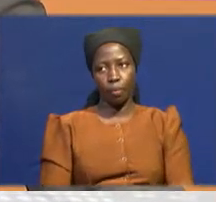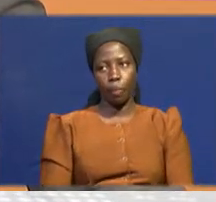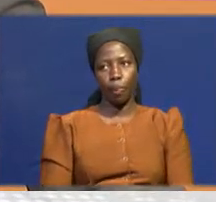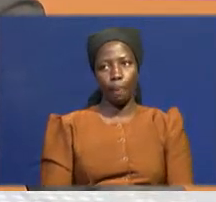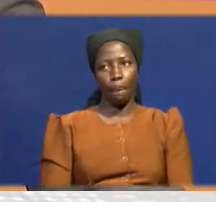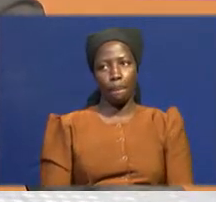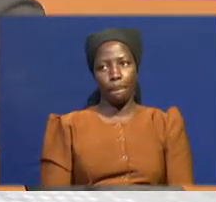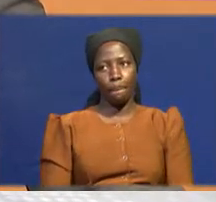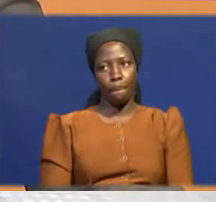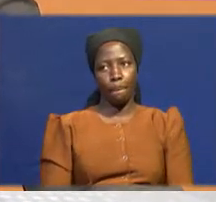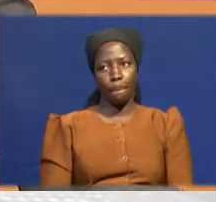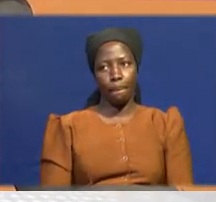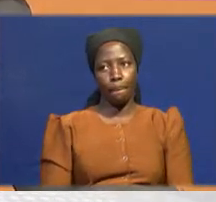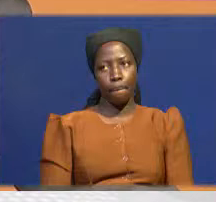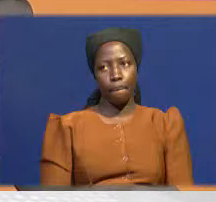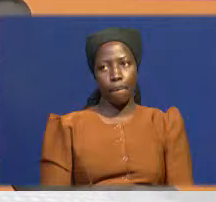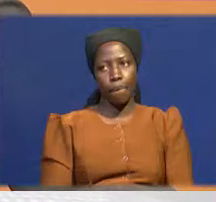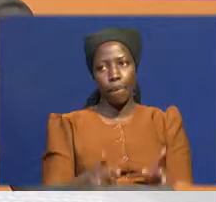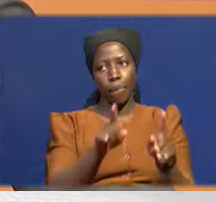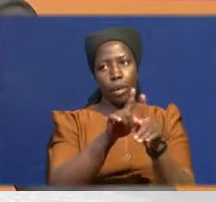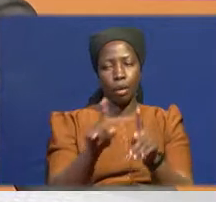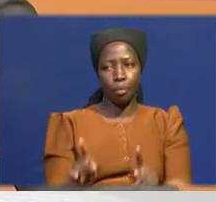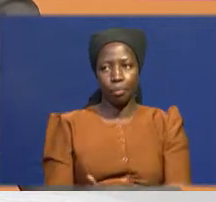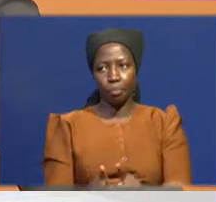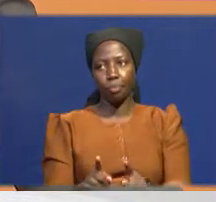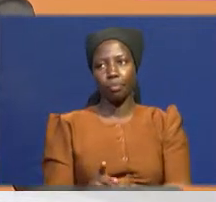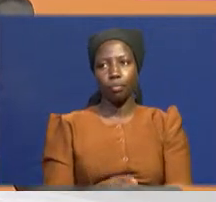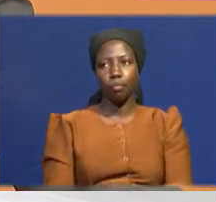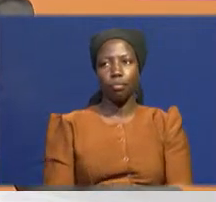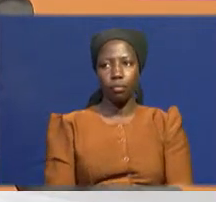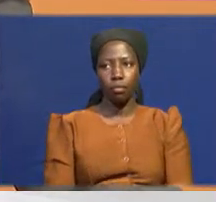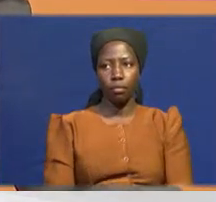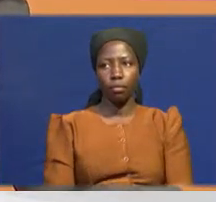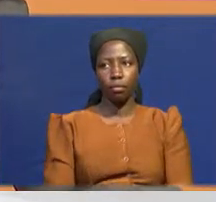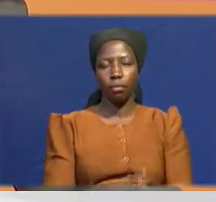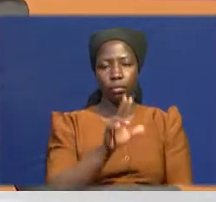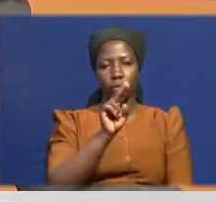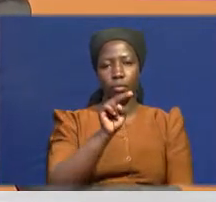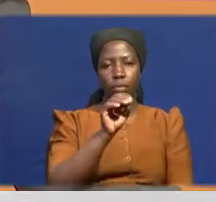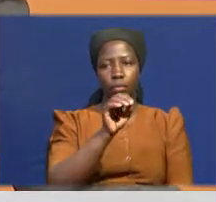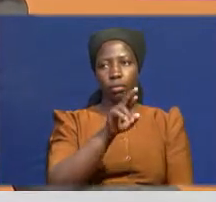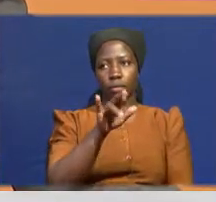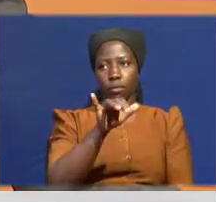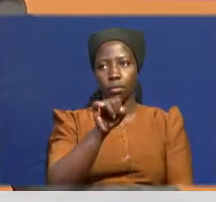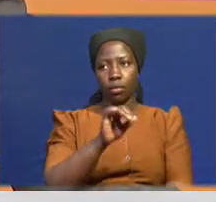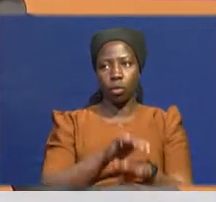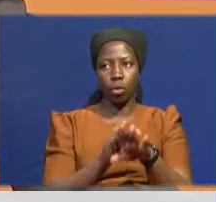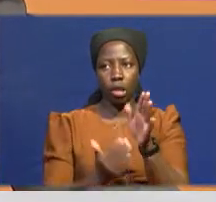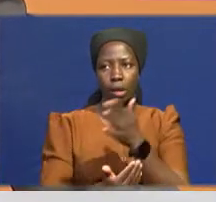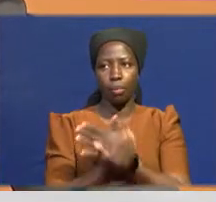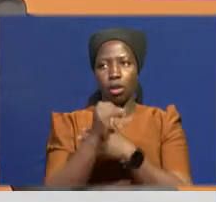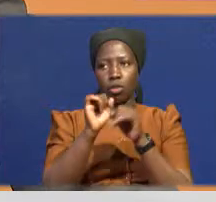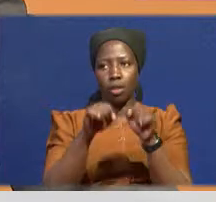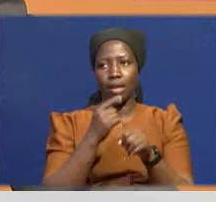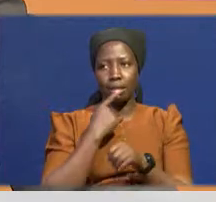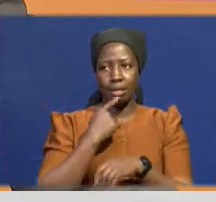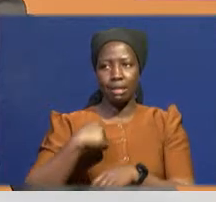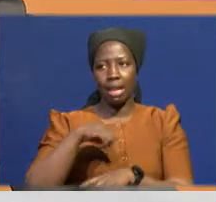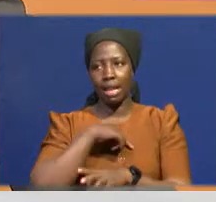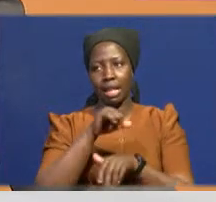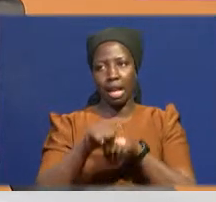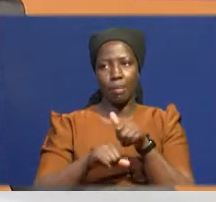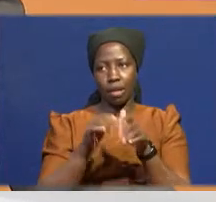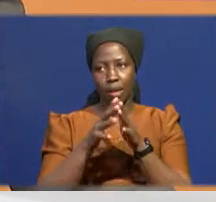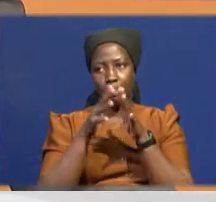so that we can know about that, and also Moi South Lake Road. So, Norris, good morning. You could tell us about, you know, the main traffic